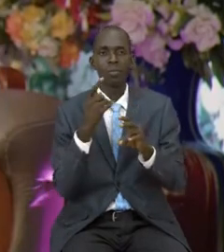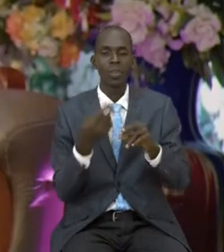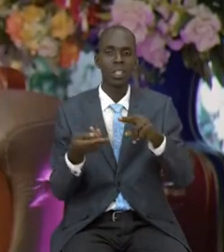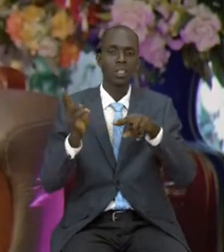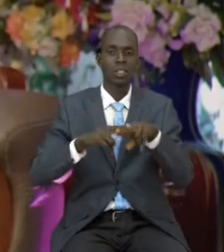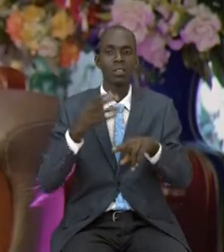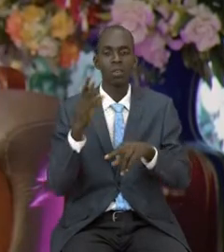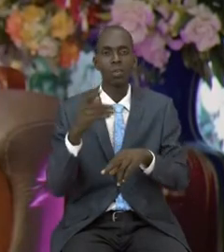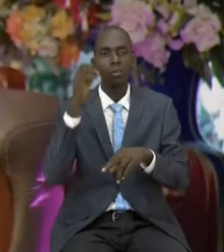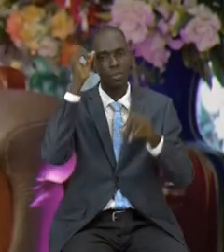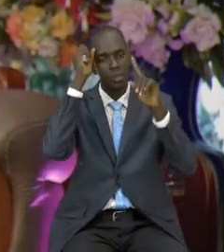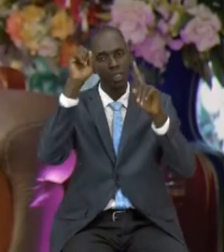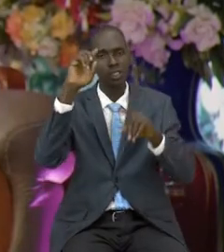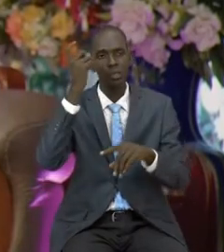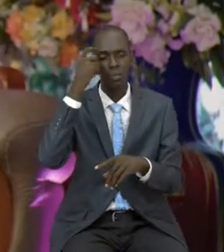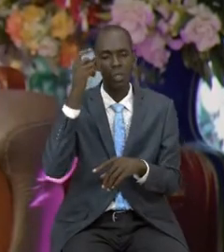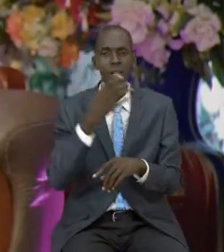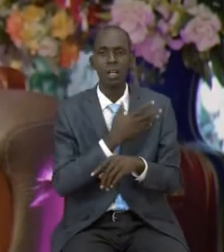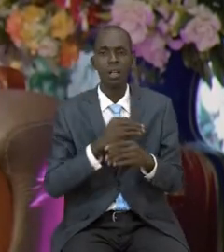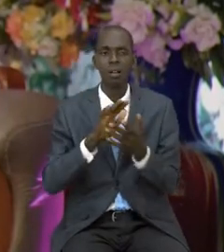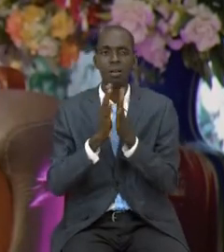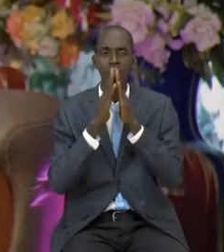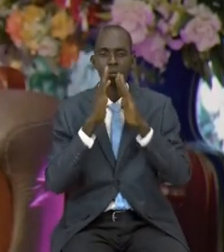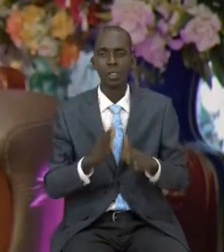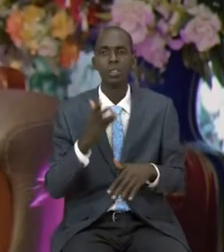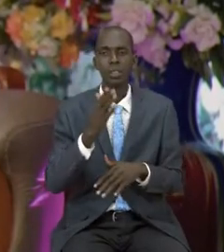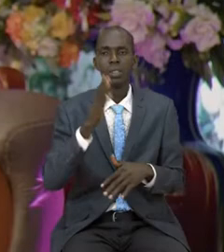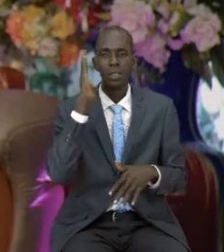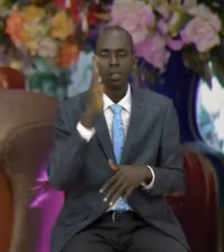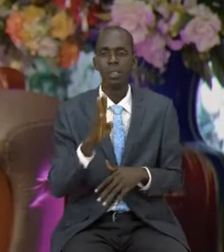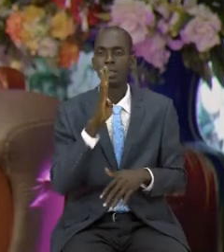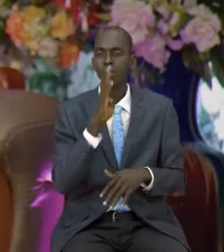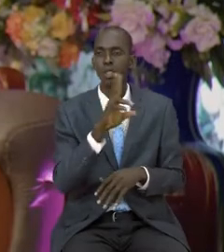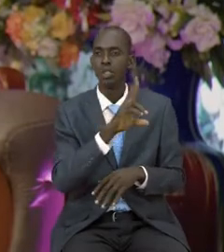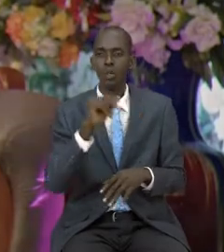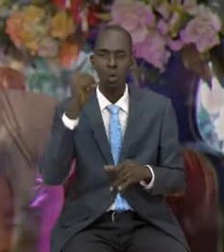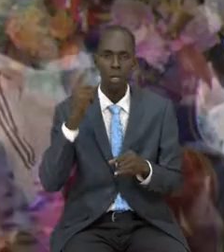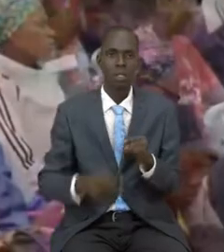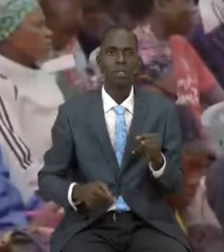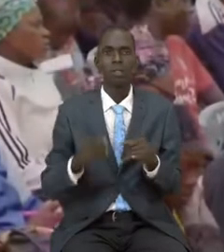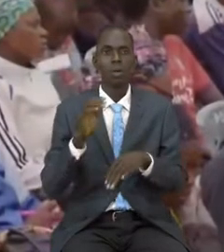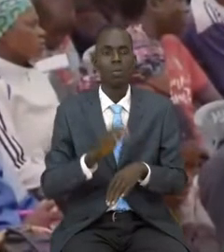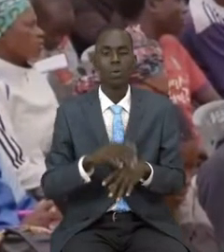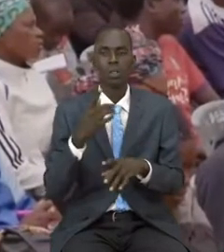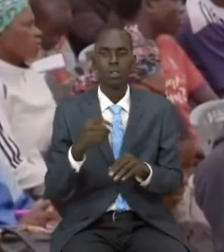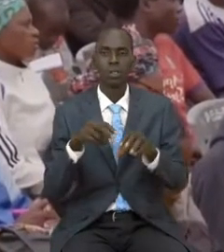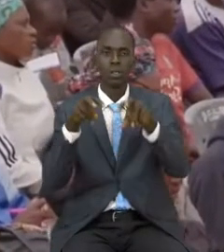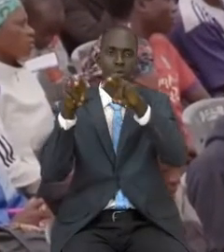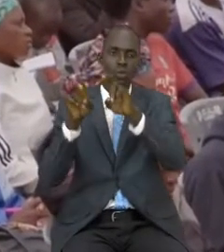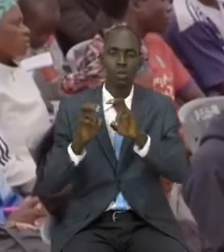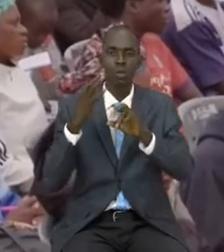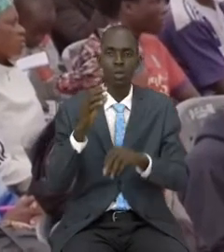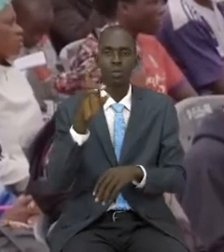his government and peace, there shall be no end upon the throne of David